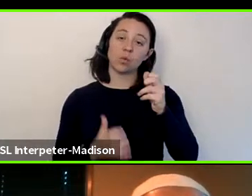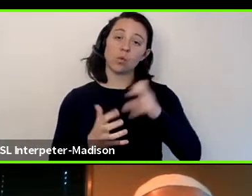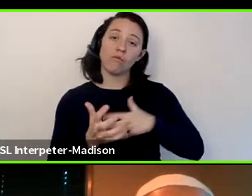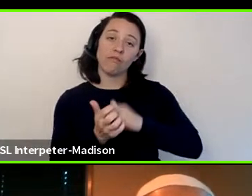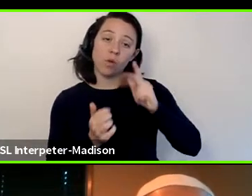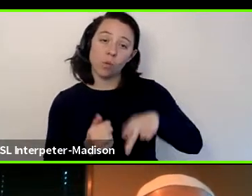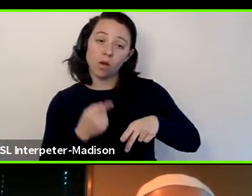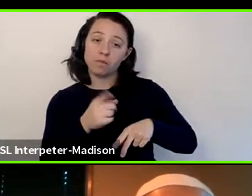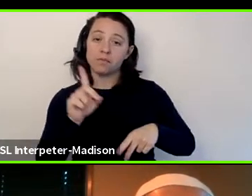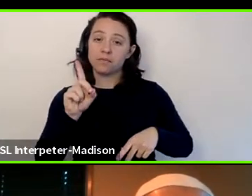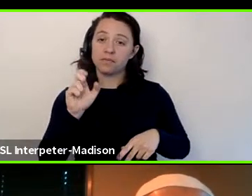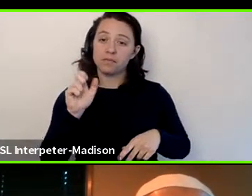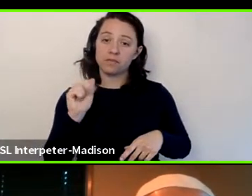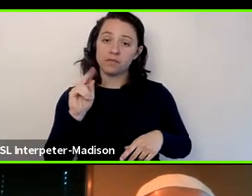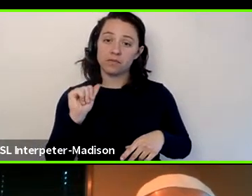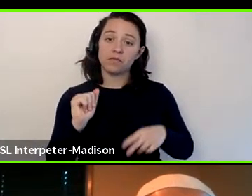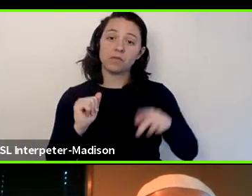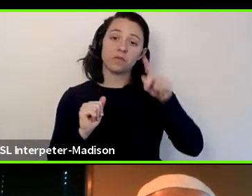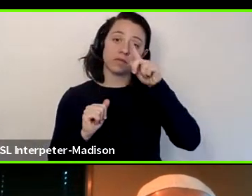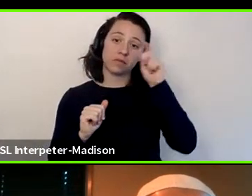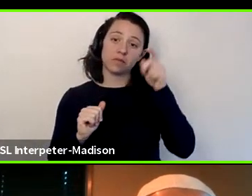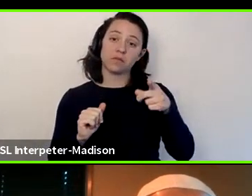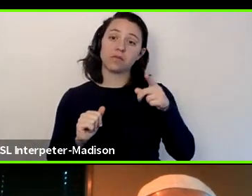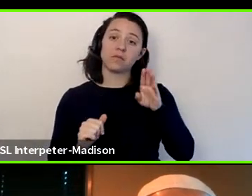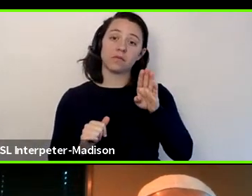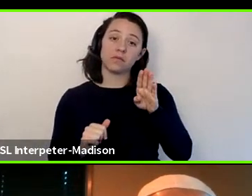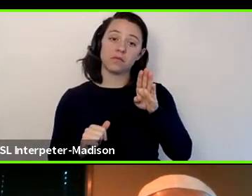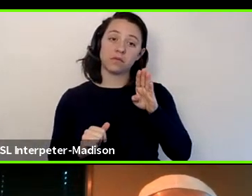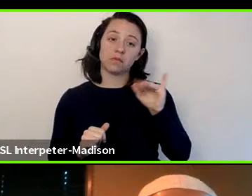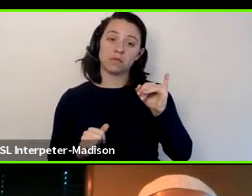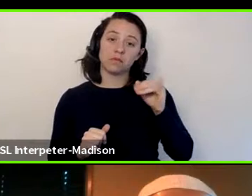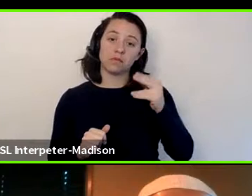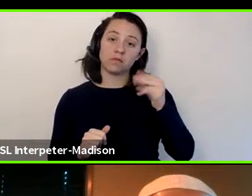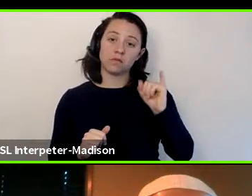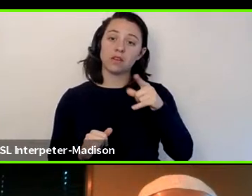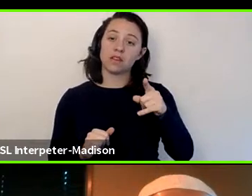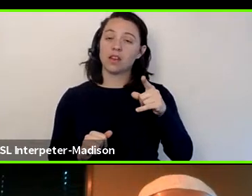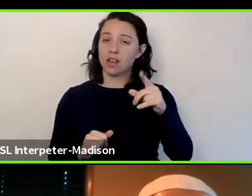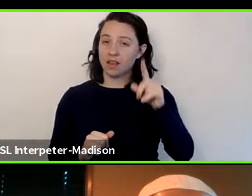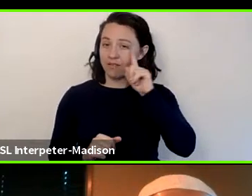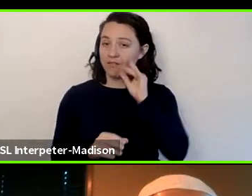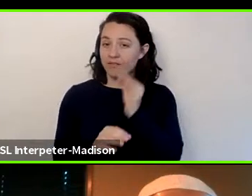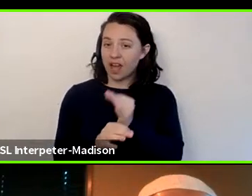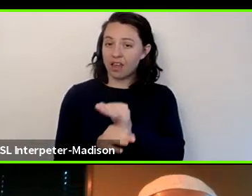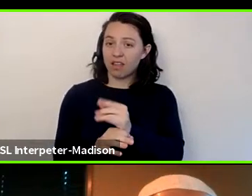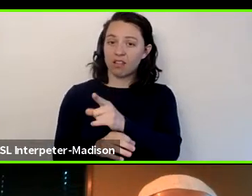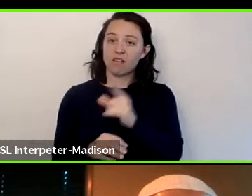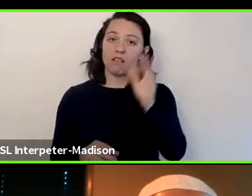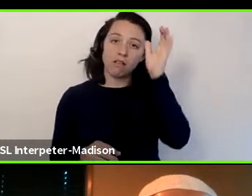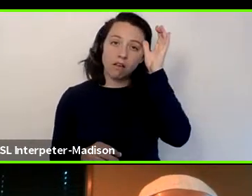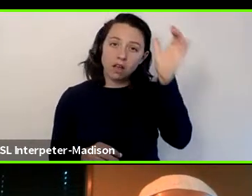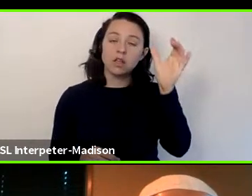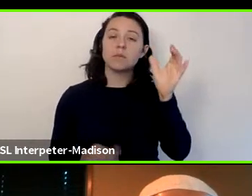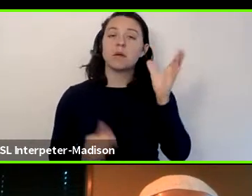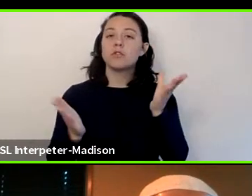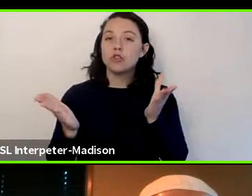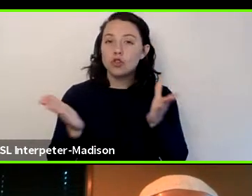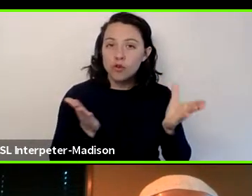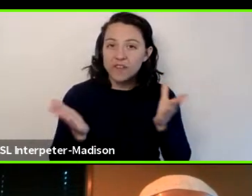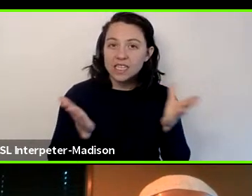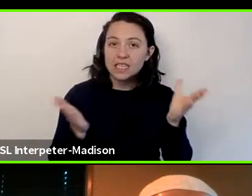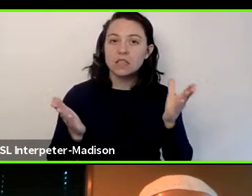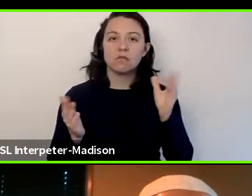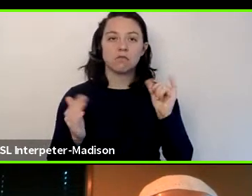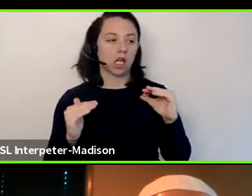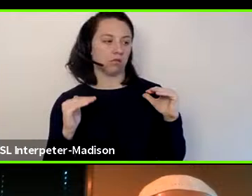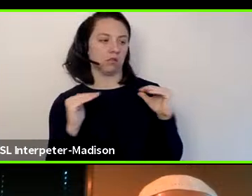because in the Baha'i faith, the concept of service, work that you do in the spirit of service is equal to worship.